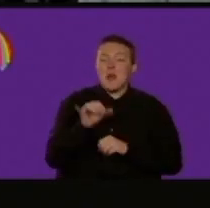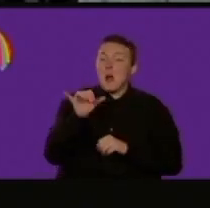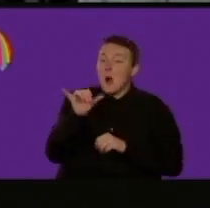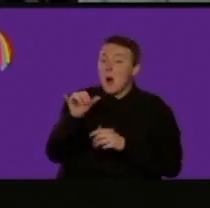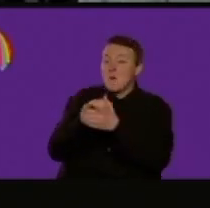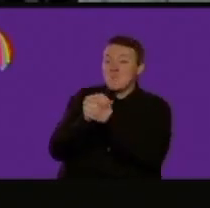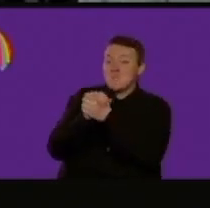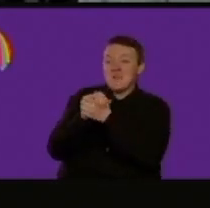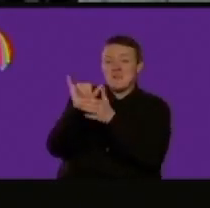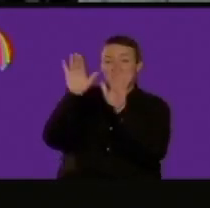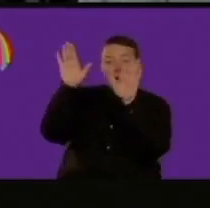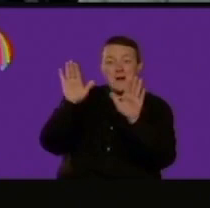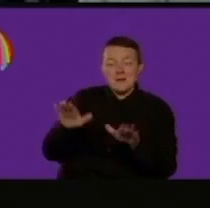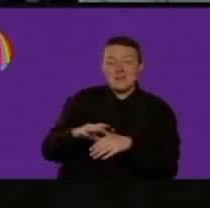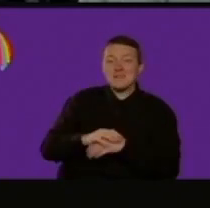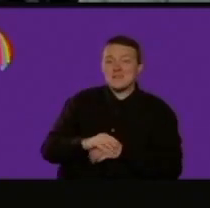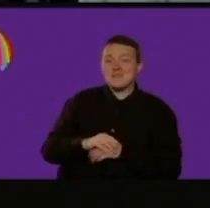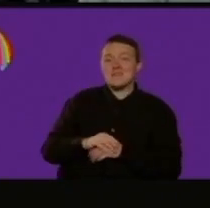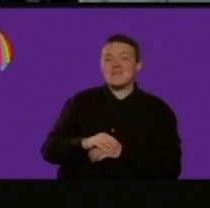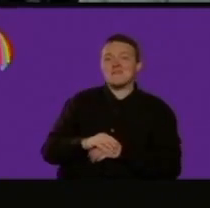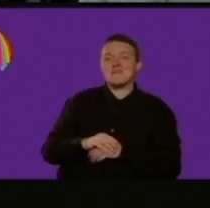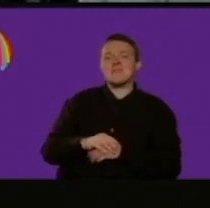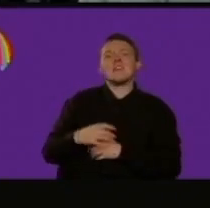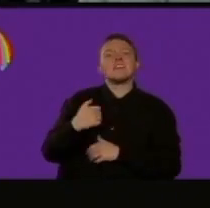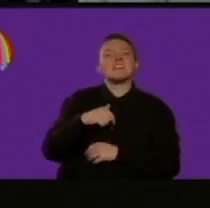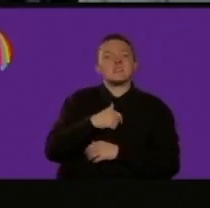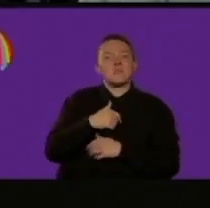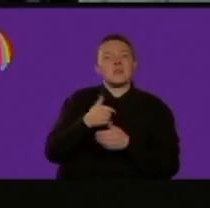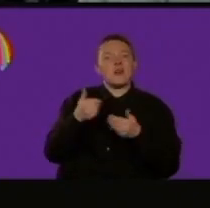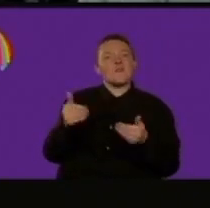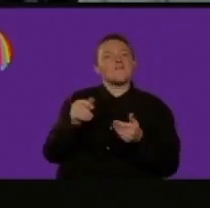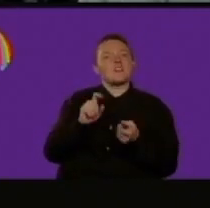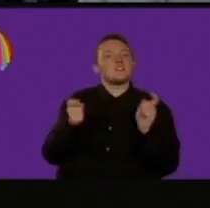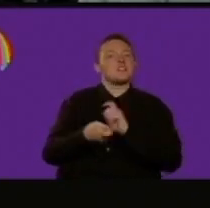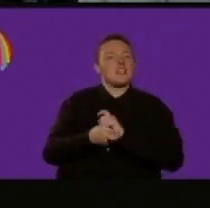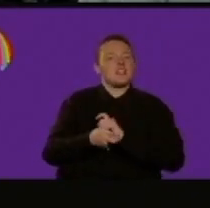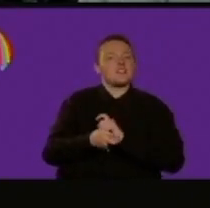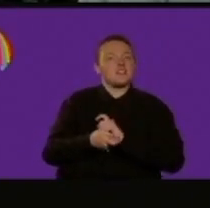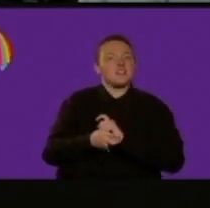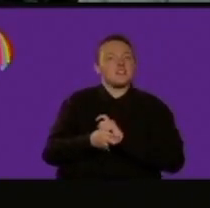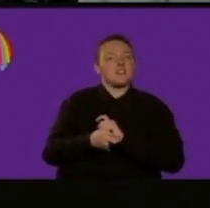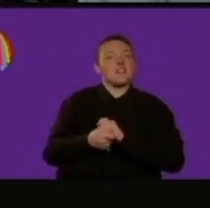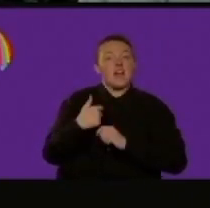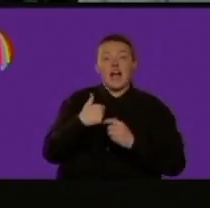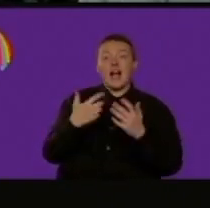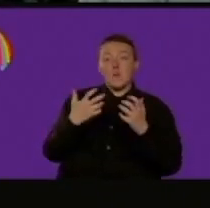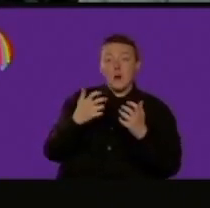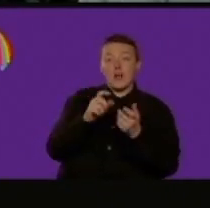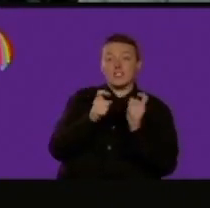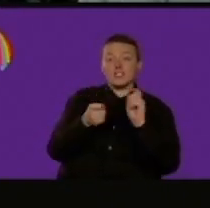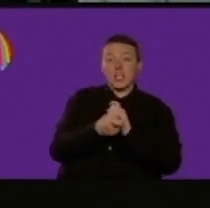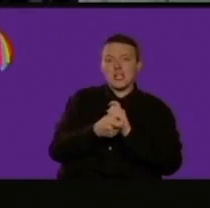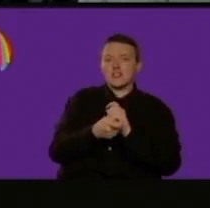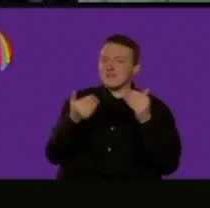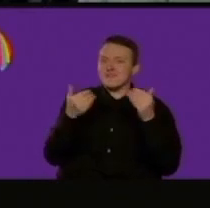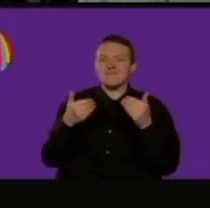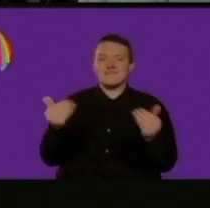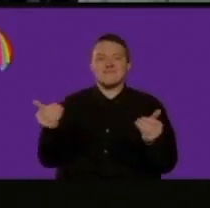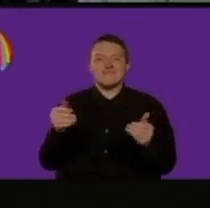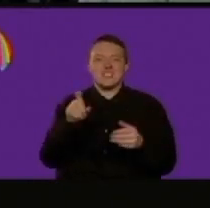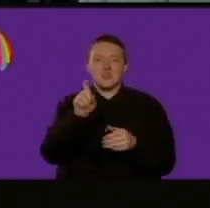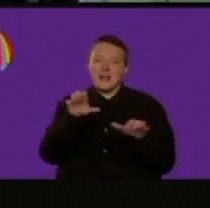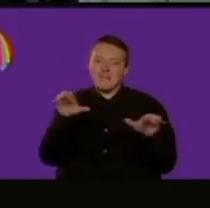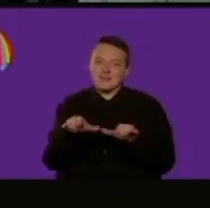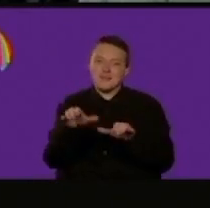going to write down the website of my project, but also thanks to all of you